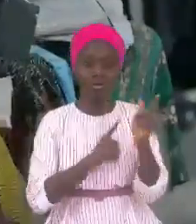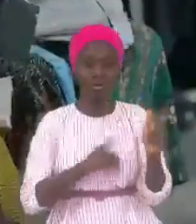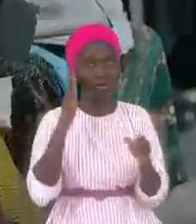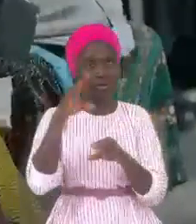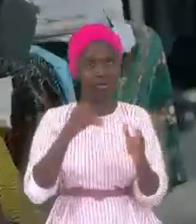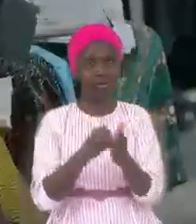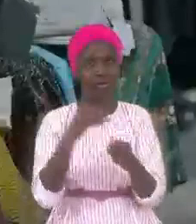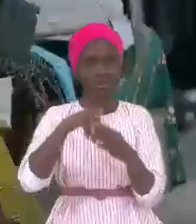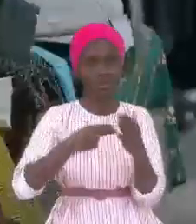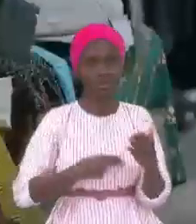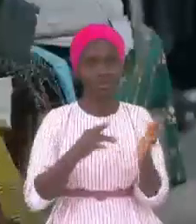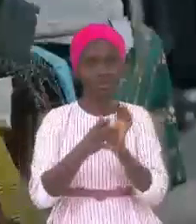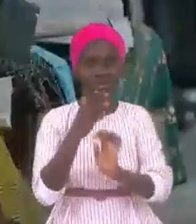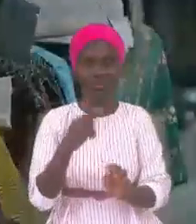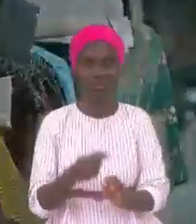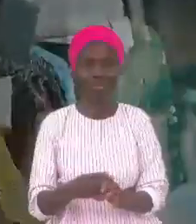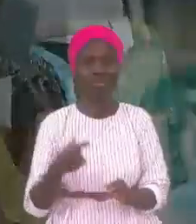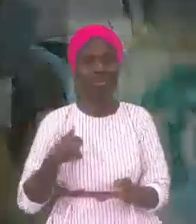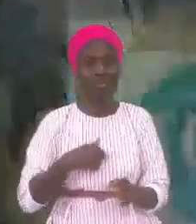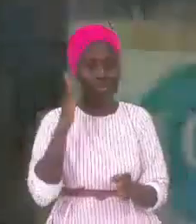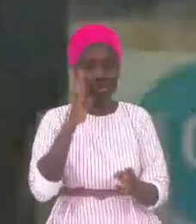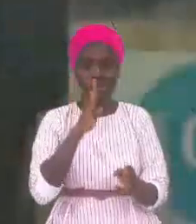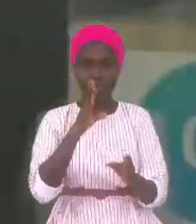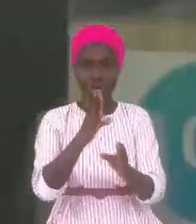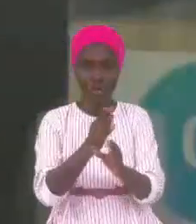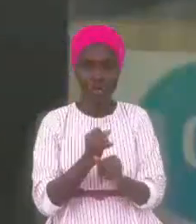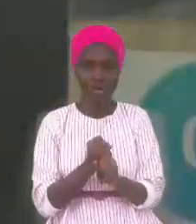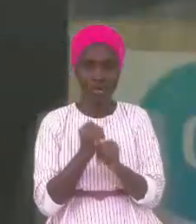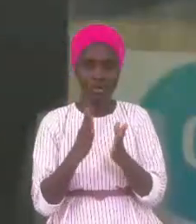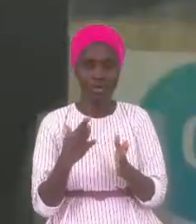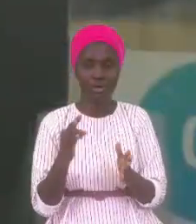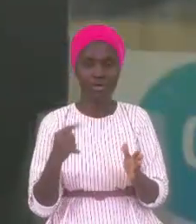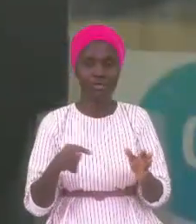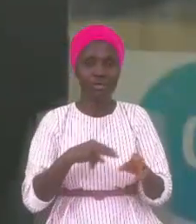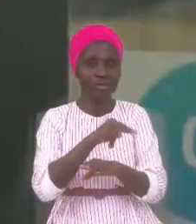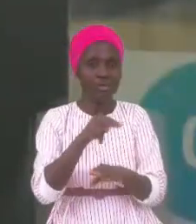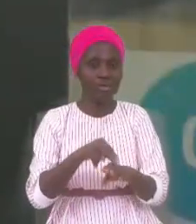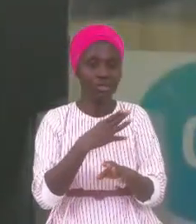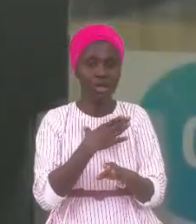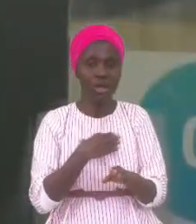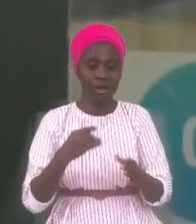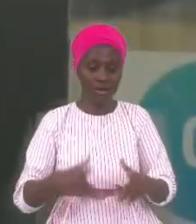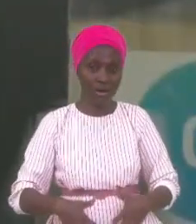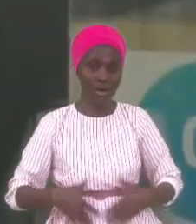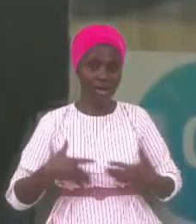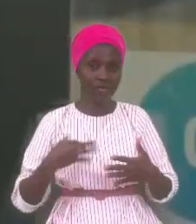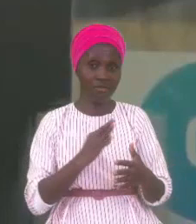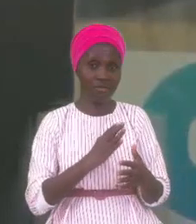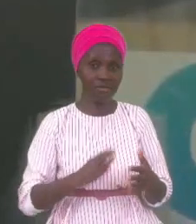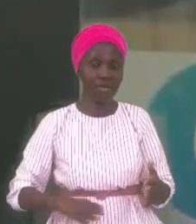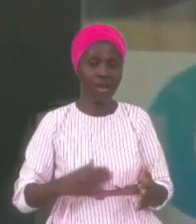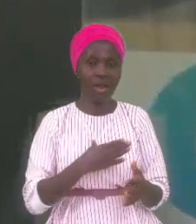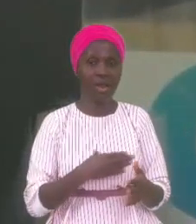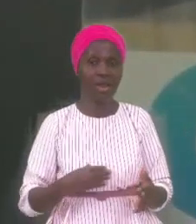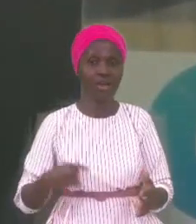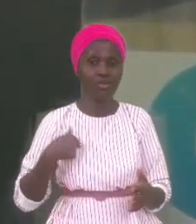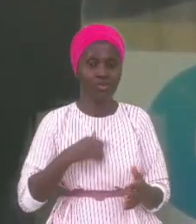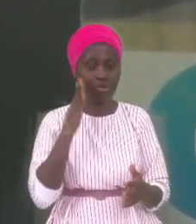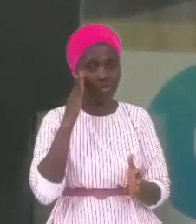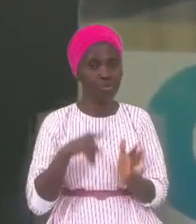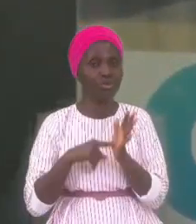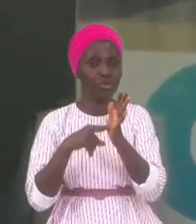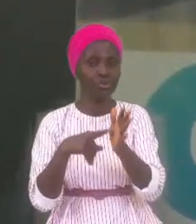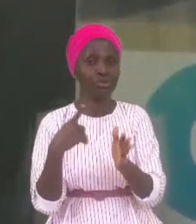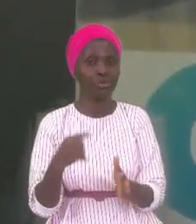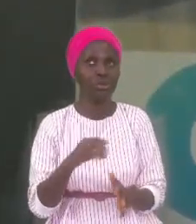they'll partake of the very nature and the virtue and the life of Christ, and that will show the light, will show